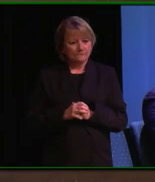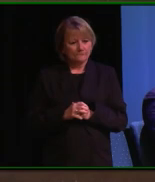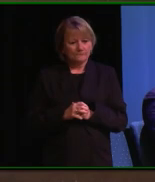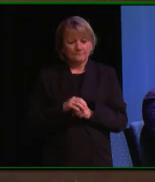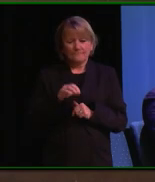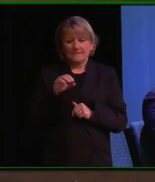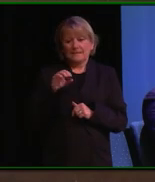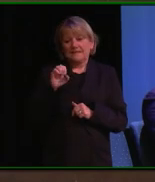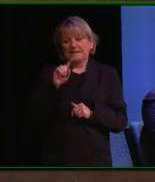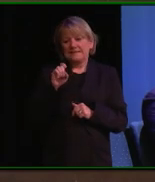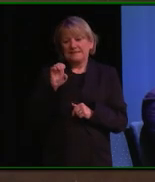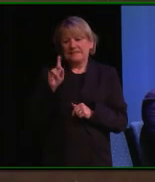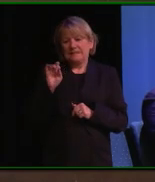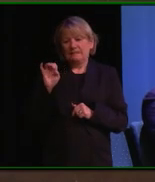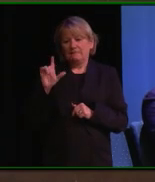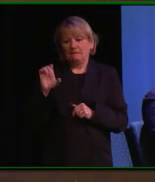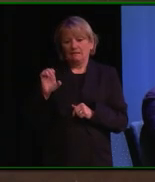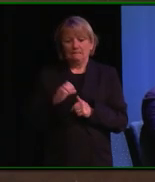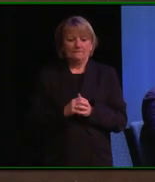Ezekiel Davies.